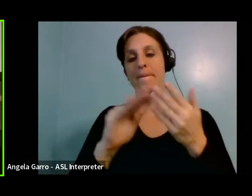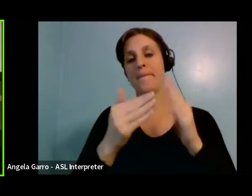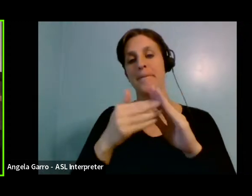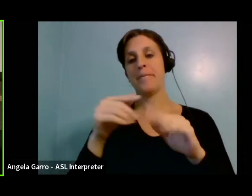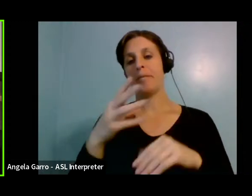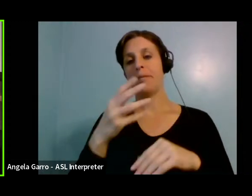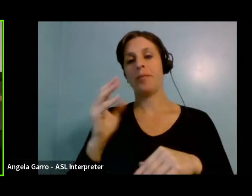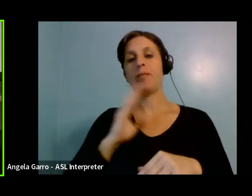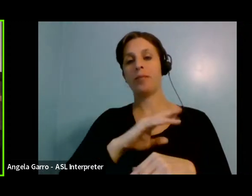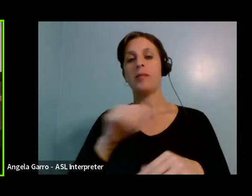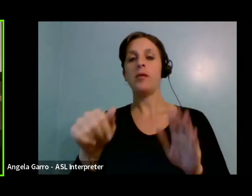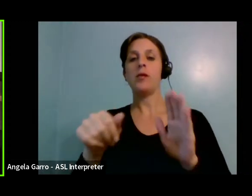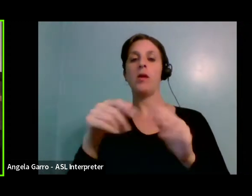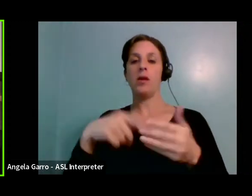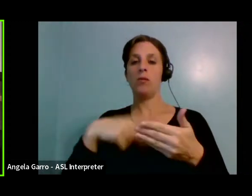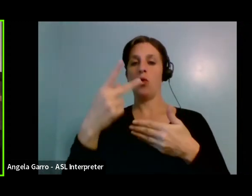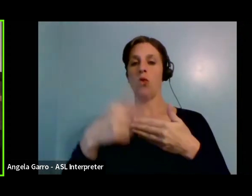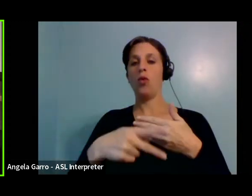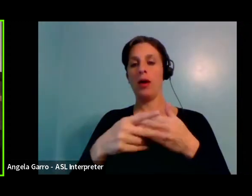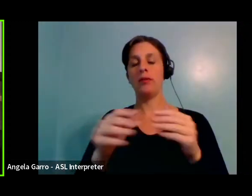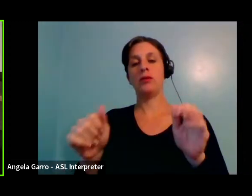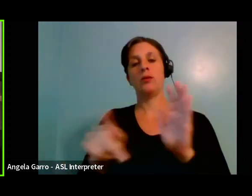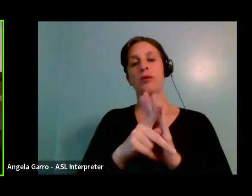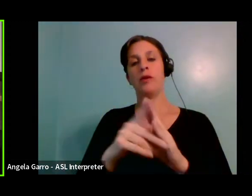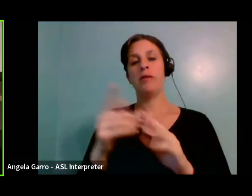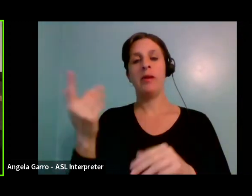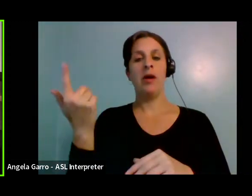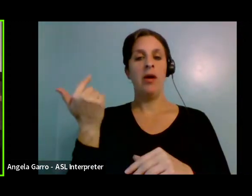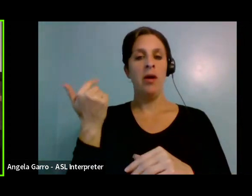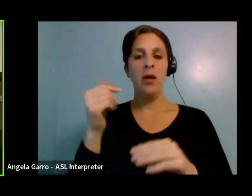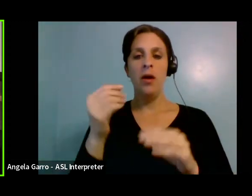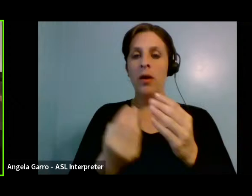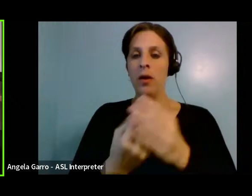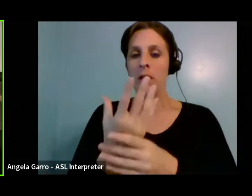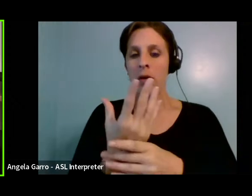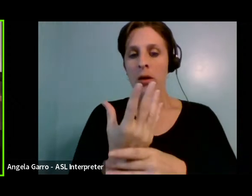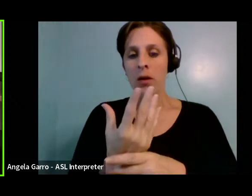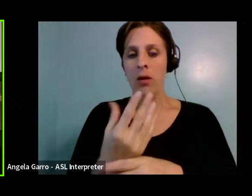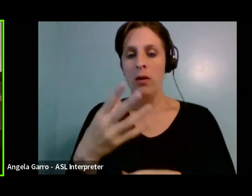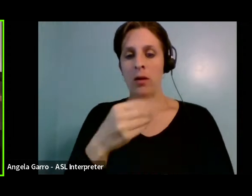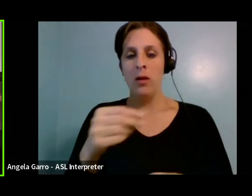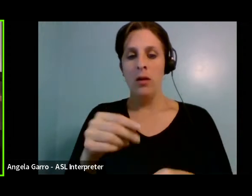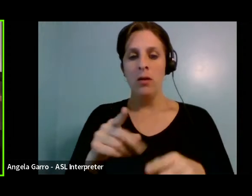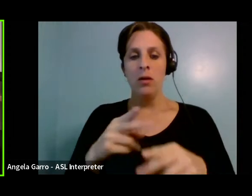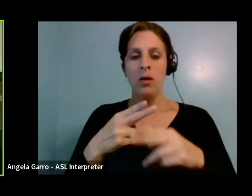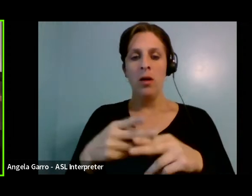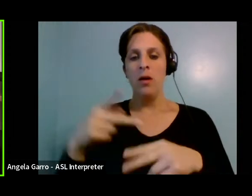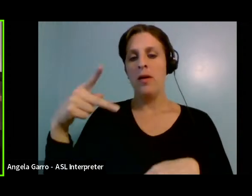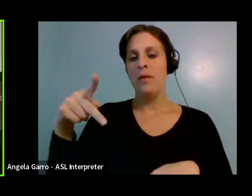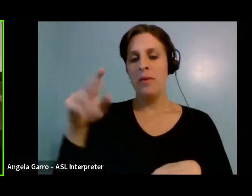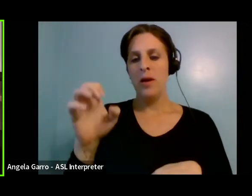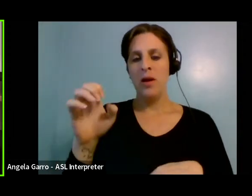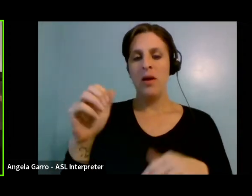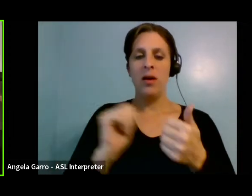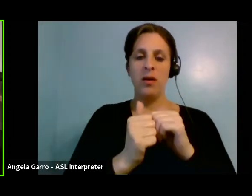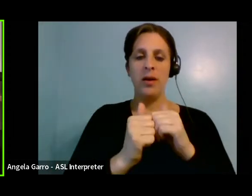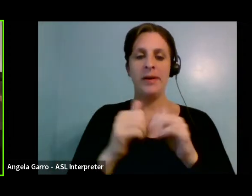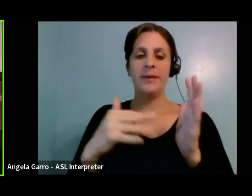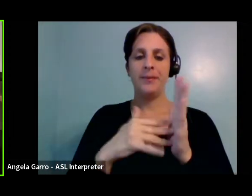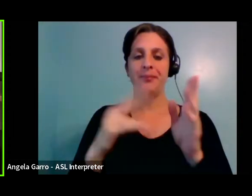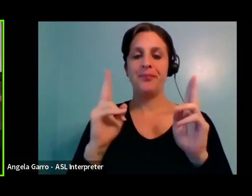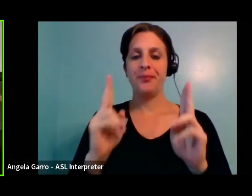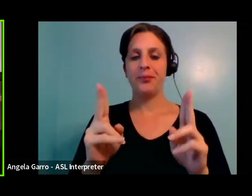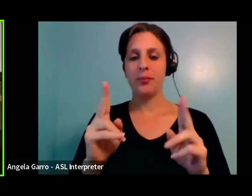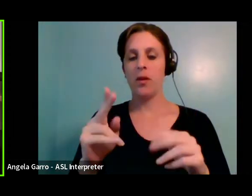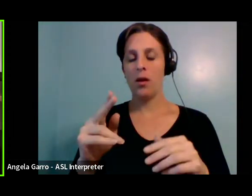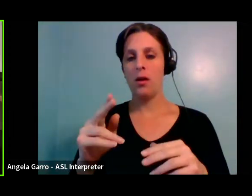was a program that was approved last spring. And this is called the PE Athletic Study Hall program, and it's specifically